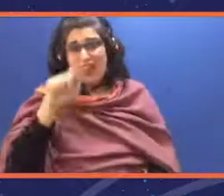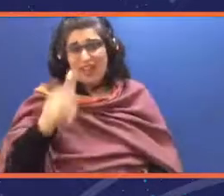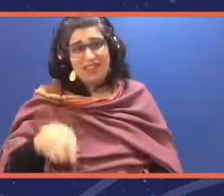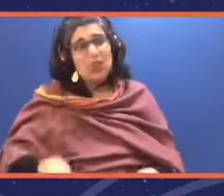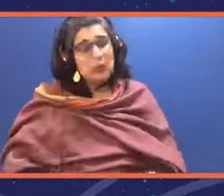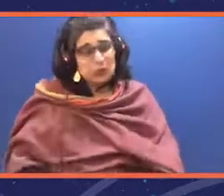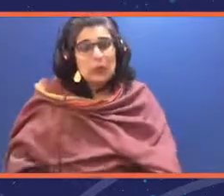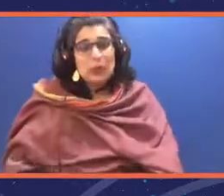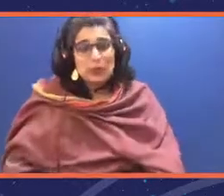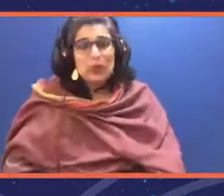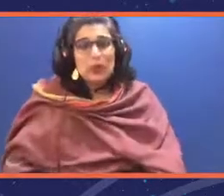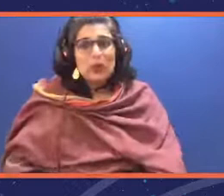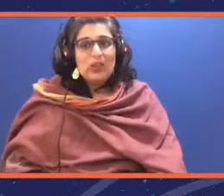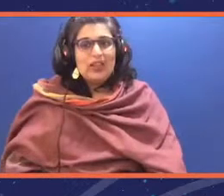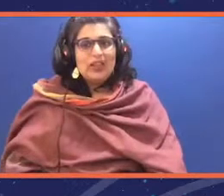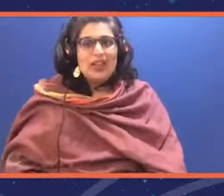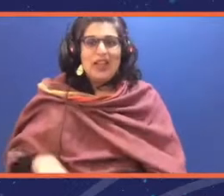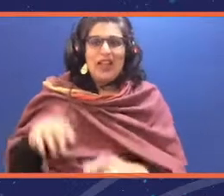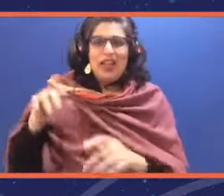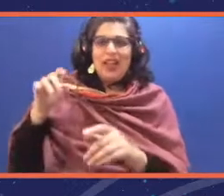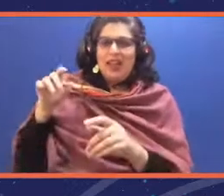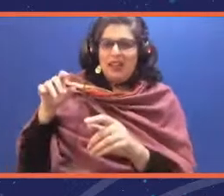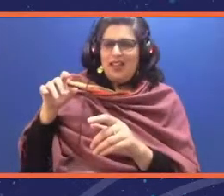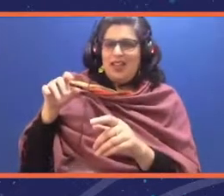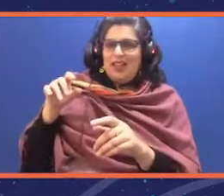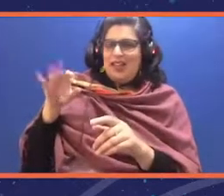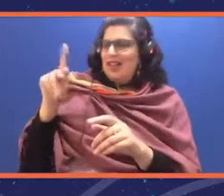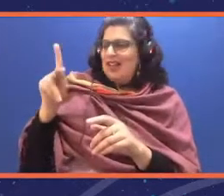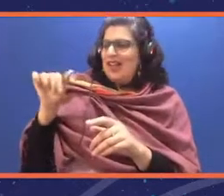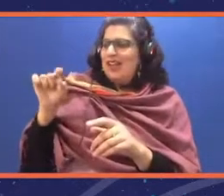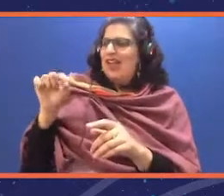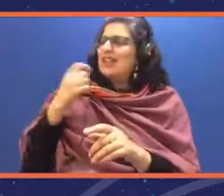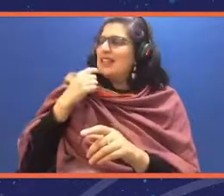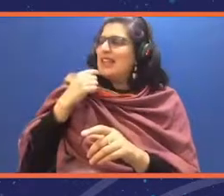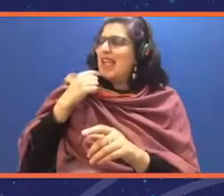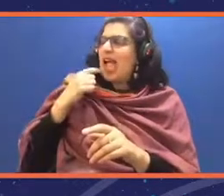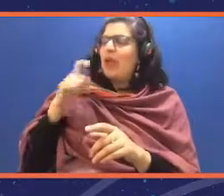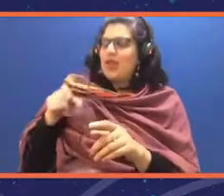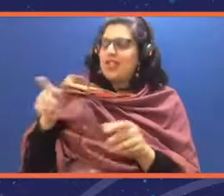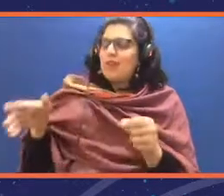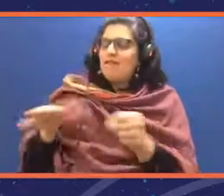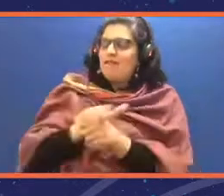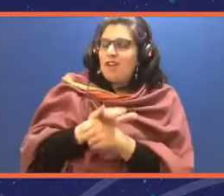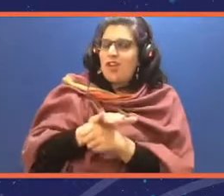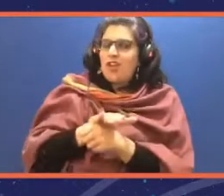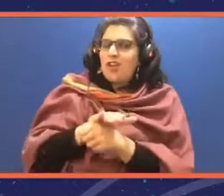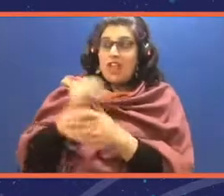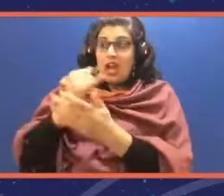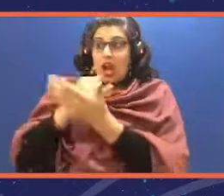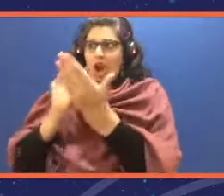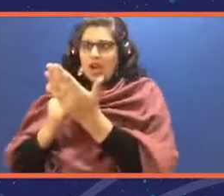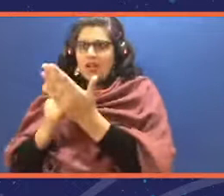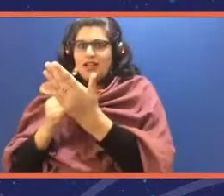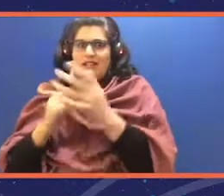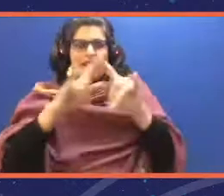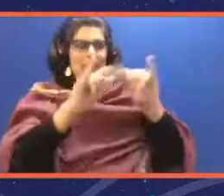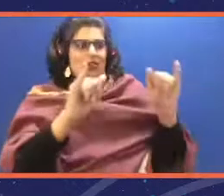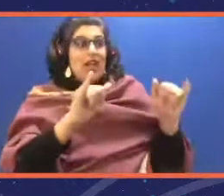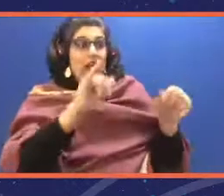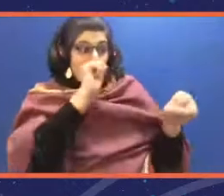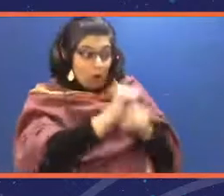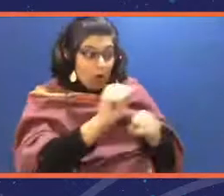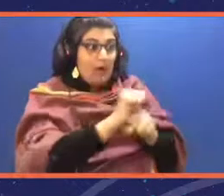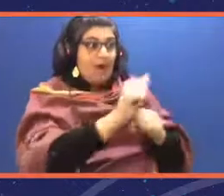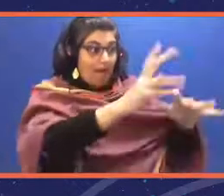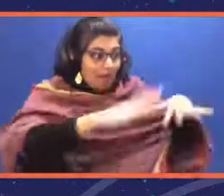and be full, right? Like, sort of what, you know, what Kiara was saying about being on the, like, artist being on the front line as well, and holding all those parts